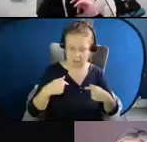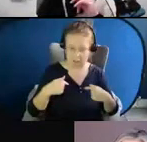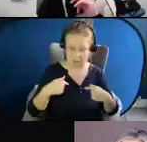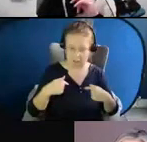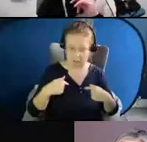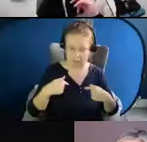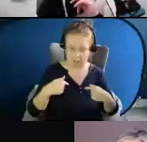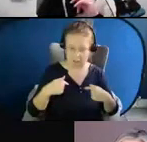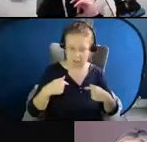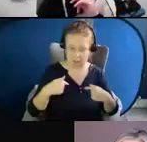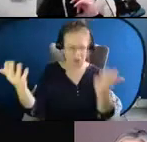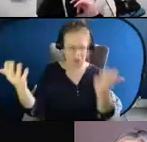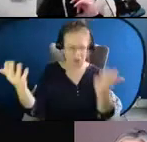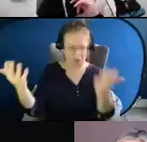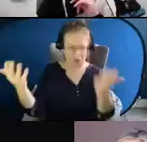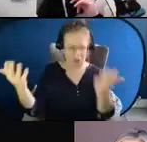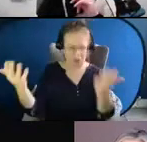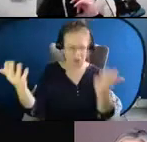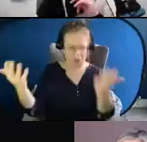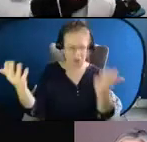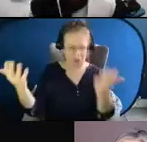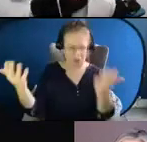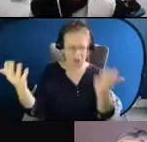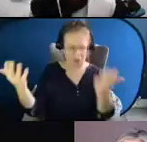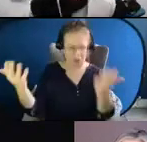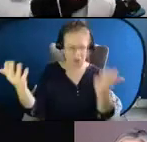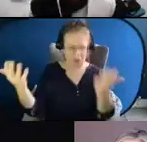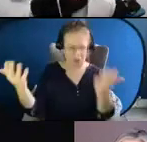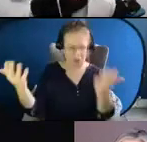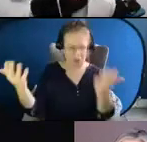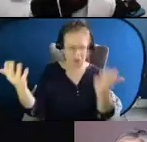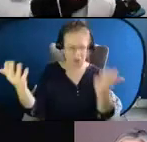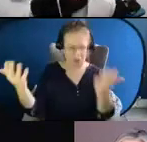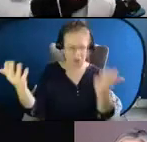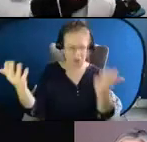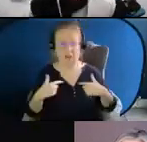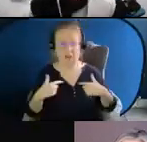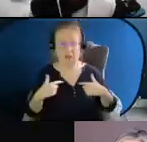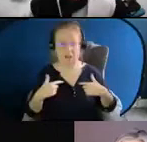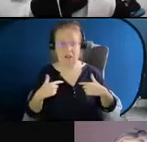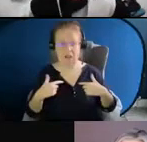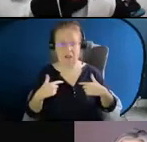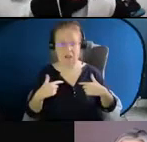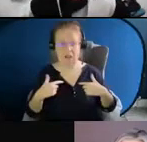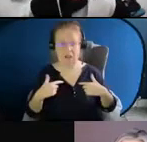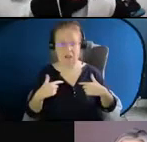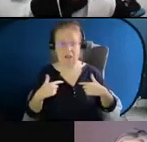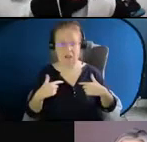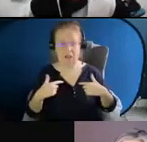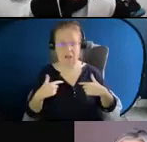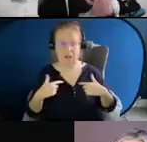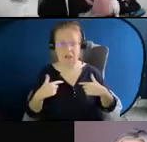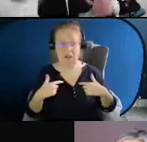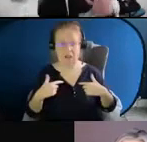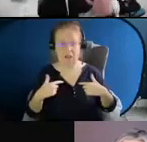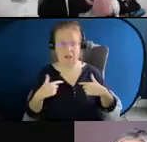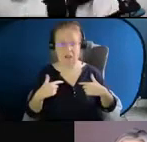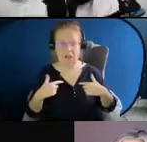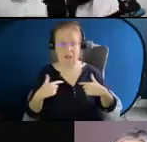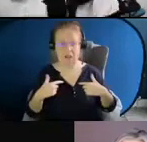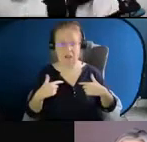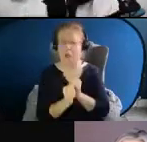and I'm hopeful. I know the eLearning Brothers, we're trying to do some things and I'm trying to collaborate with a multiplicity of people to